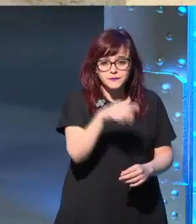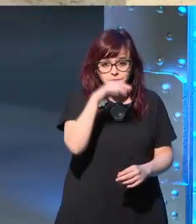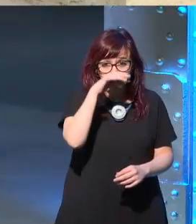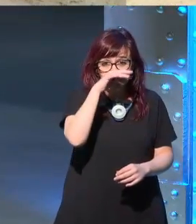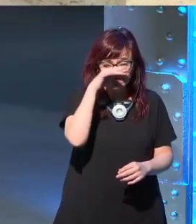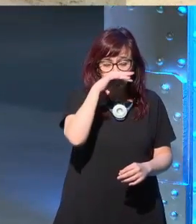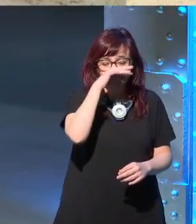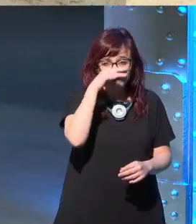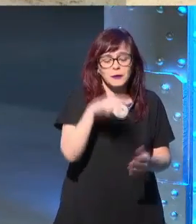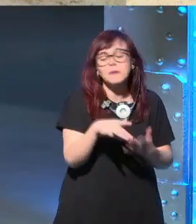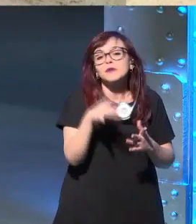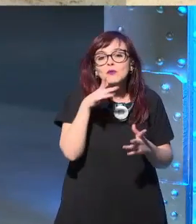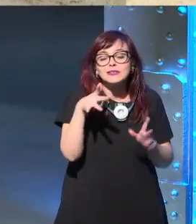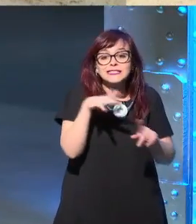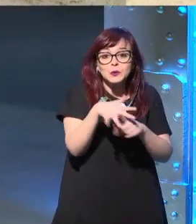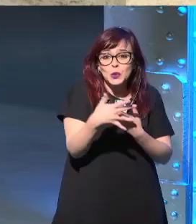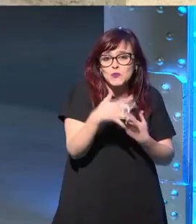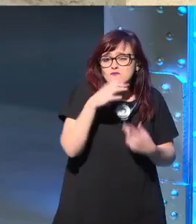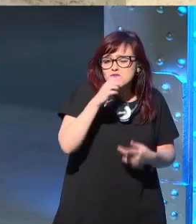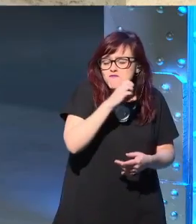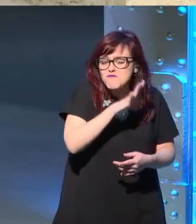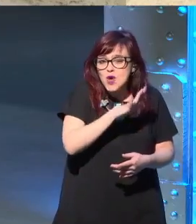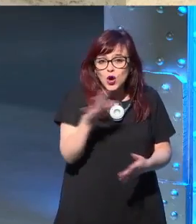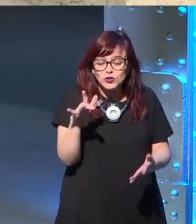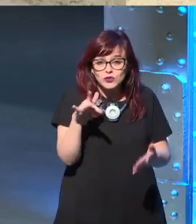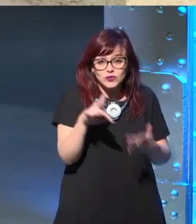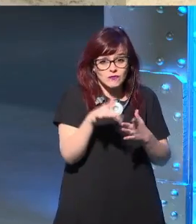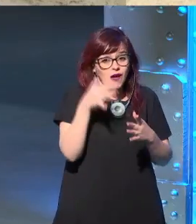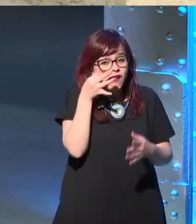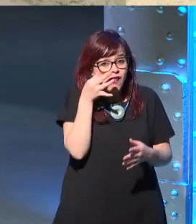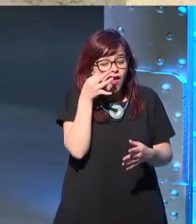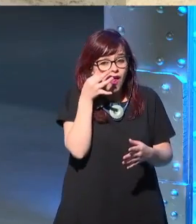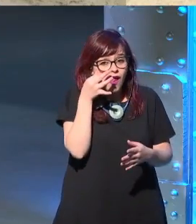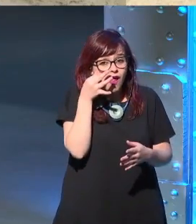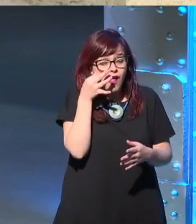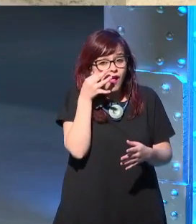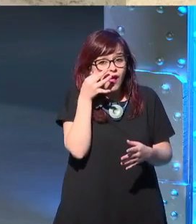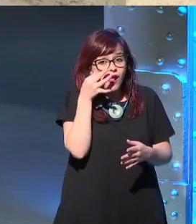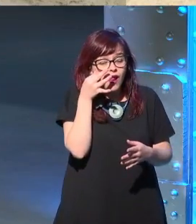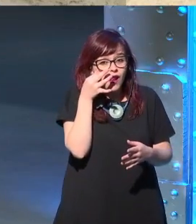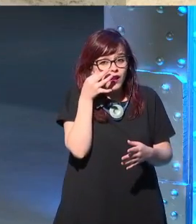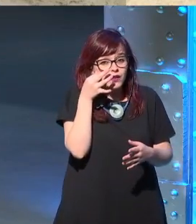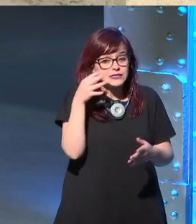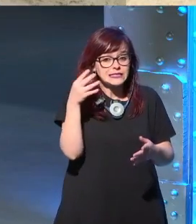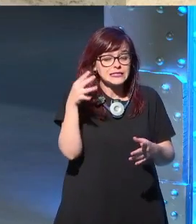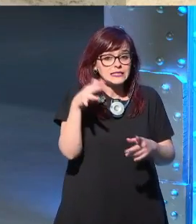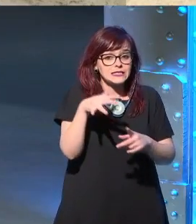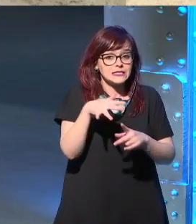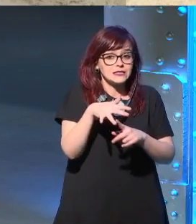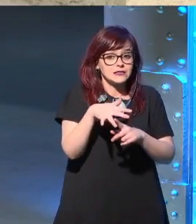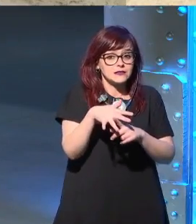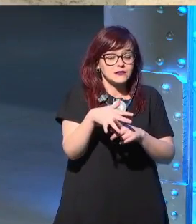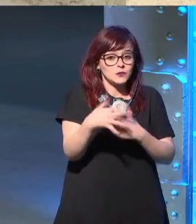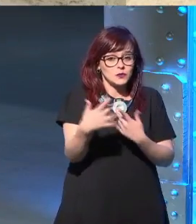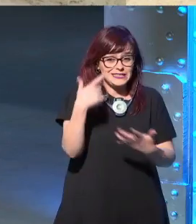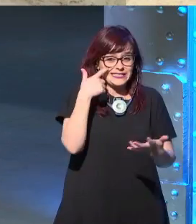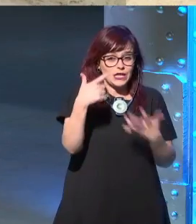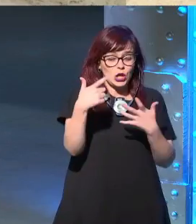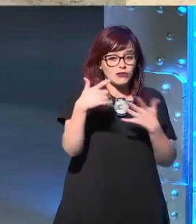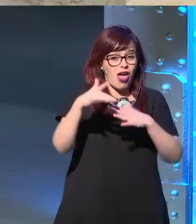in Madrid, or two of the best notebooks, Telefónica has done the most amazing digitation of them, as you said, digitalization